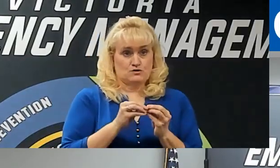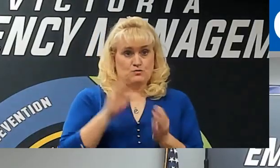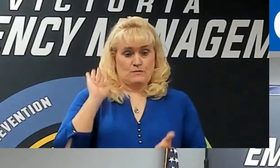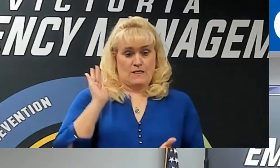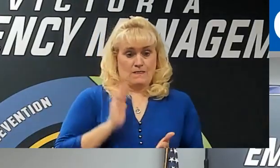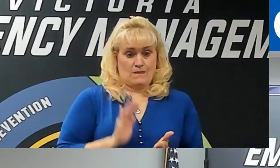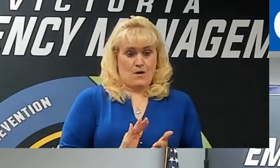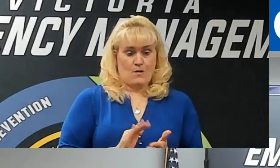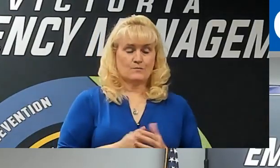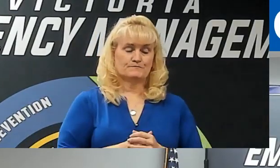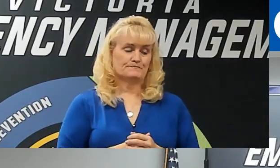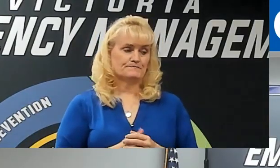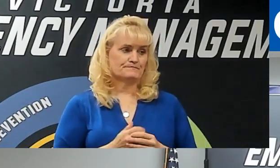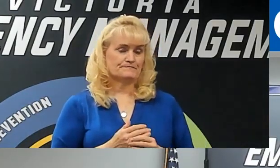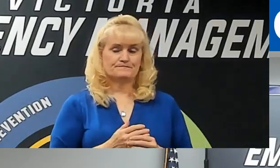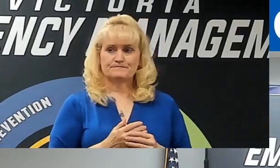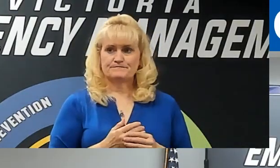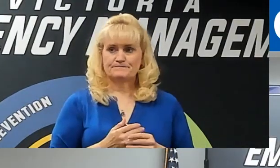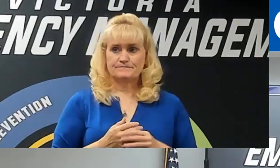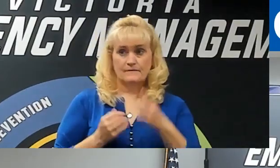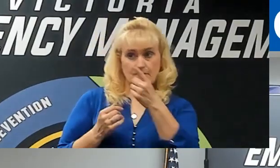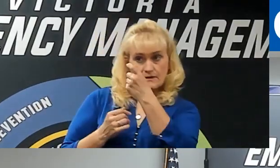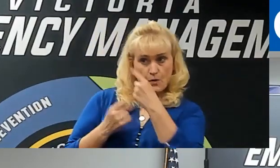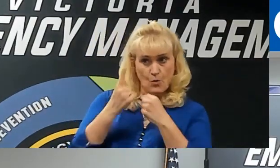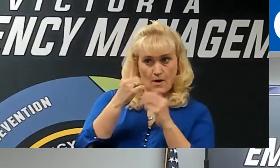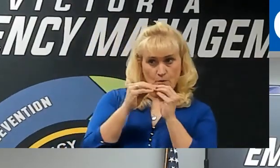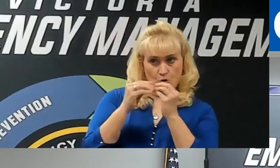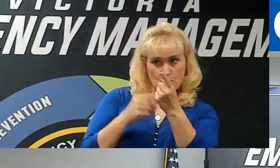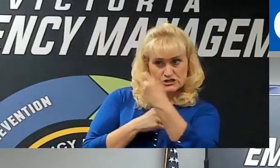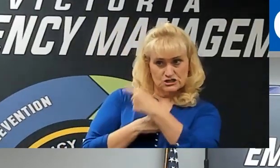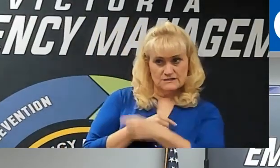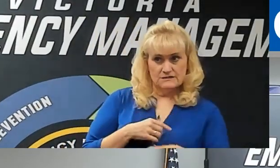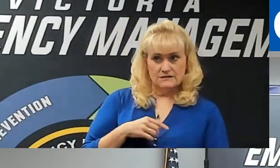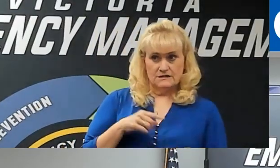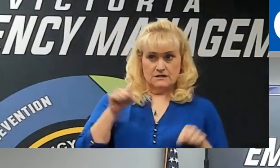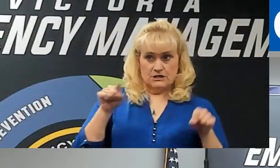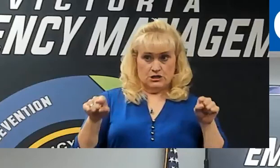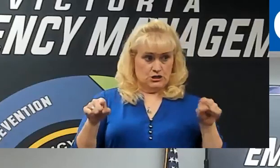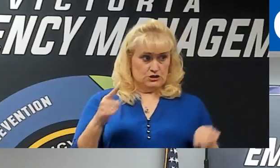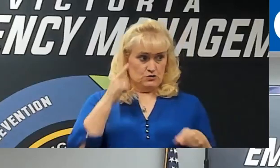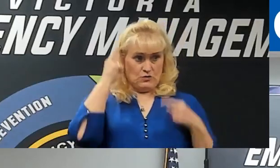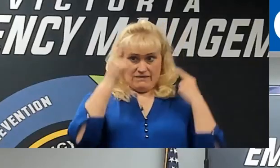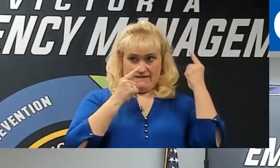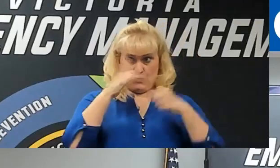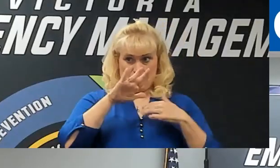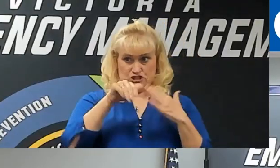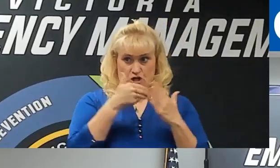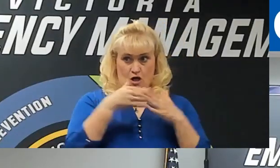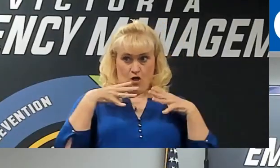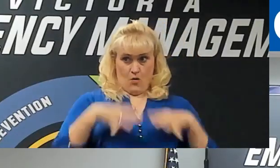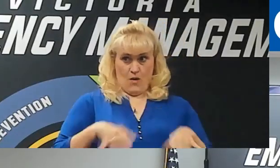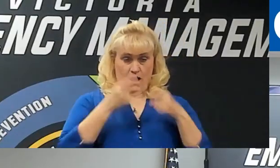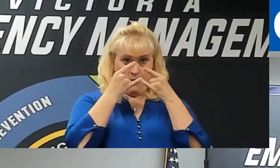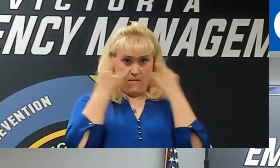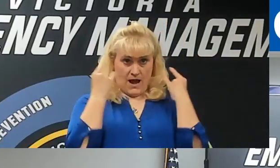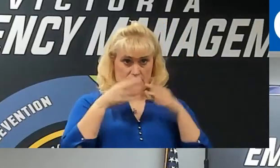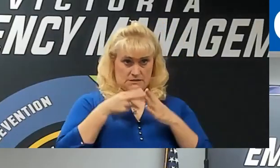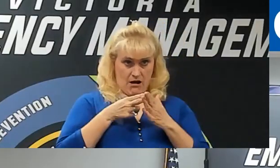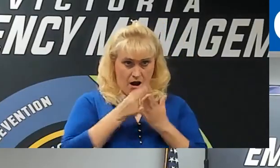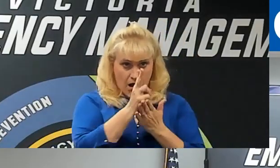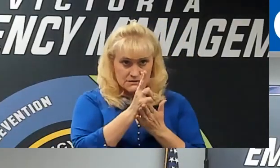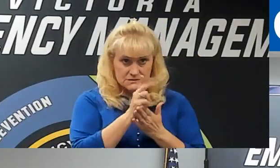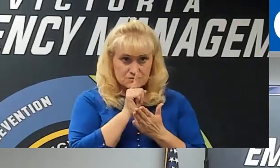today. Good. One last question. Yeah, go ahead. So, do you guys think that we should all be wearing masks? I mean, honestly and